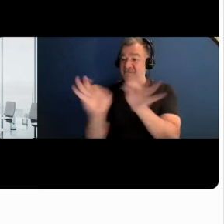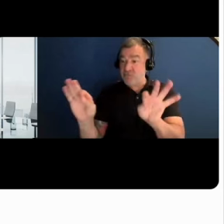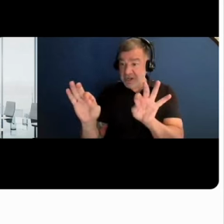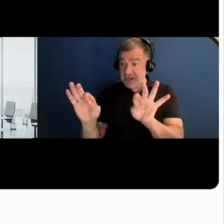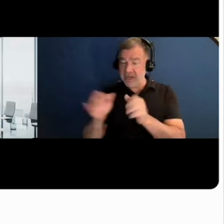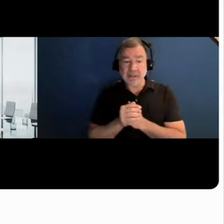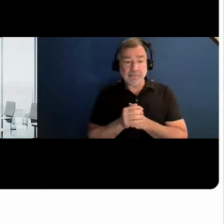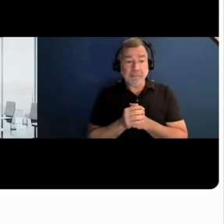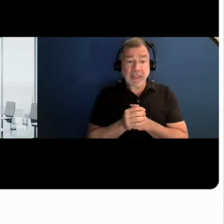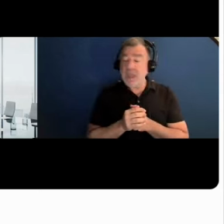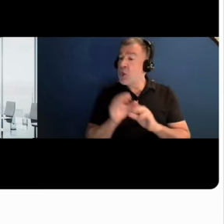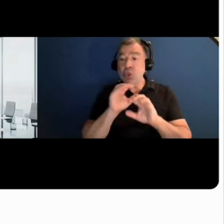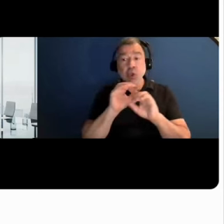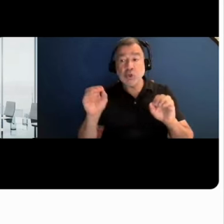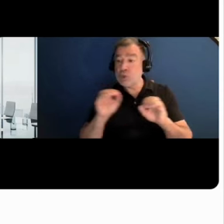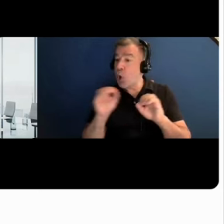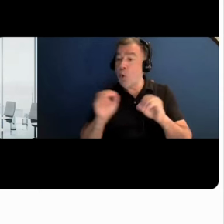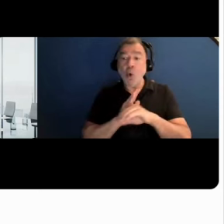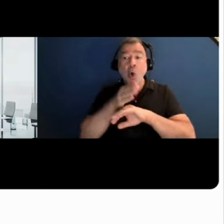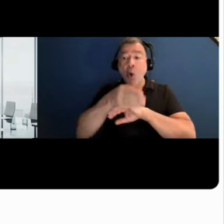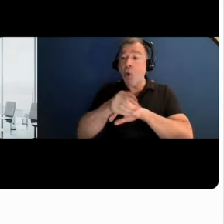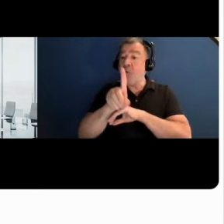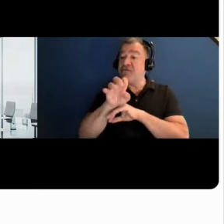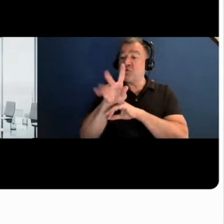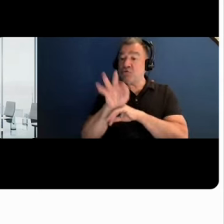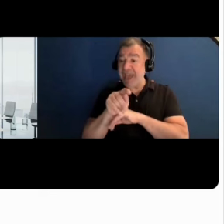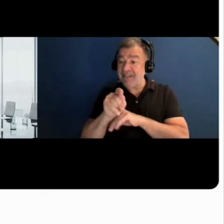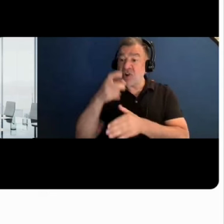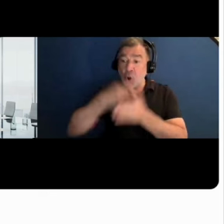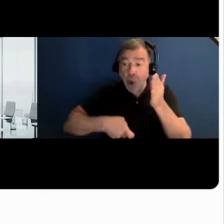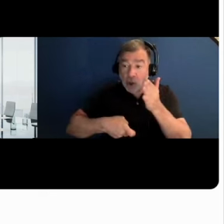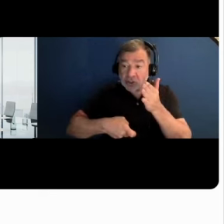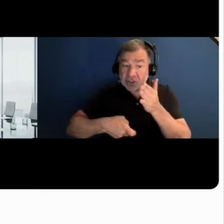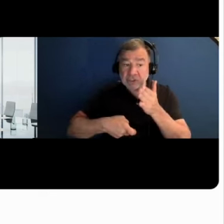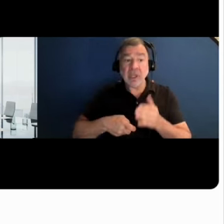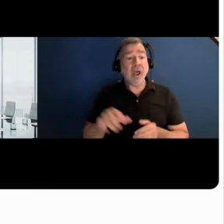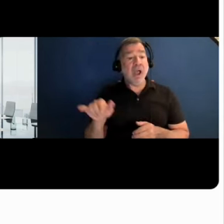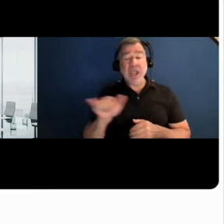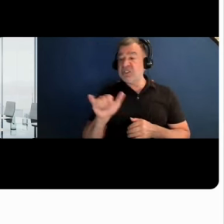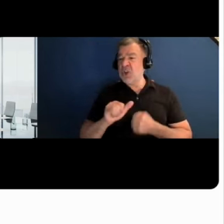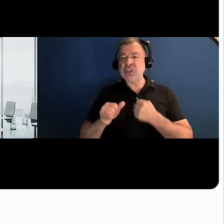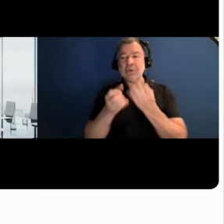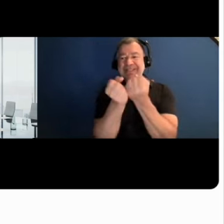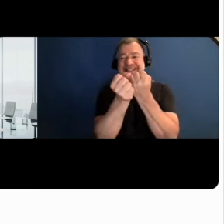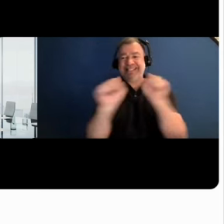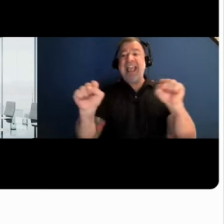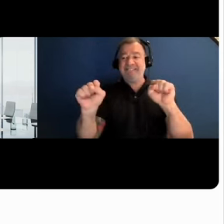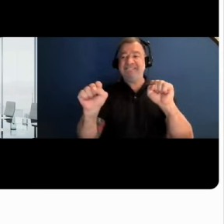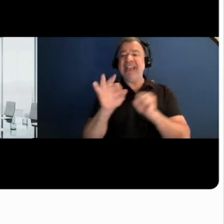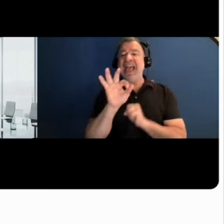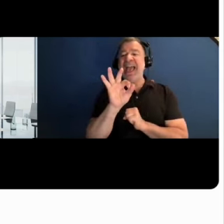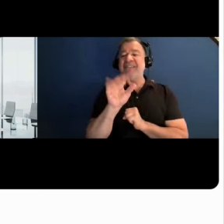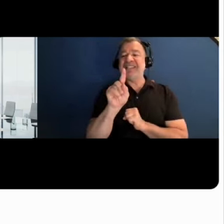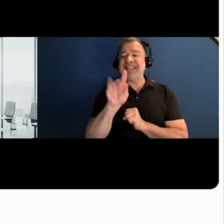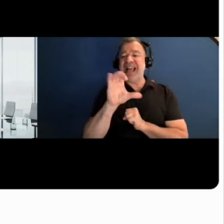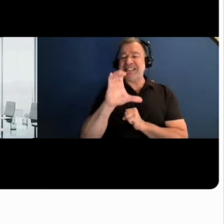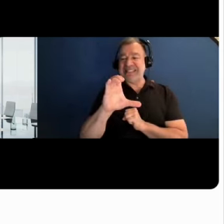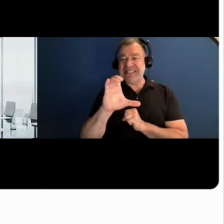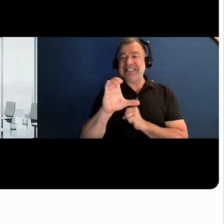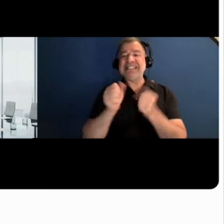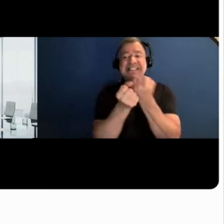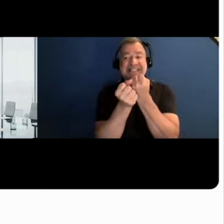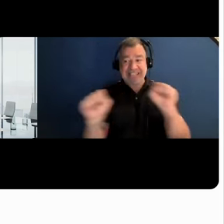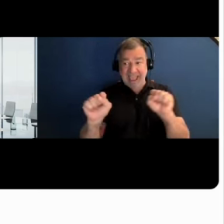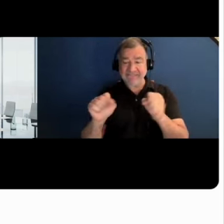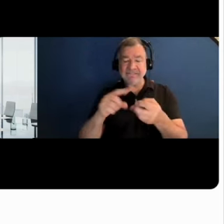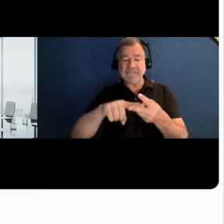non-sufficient funds fees. It's FDIC insured, so you can park dollars in the account and tap into it when you need. It